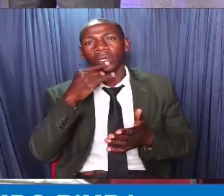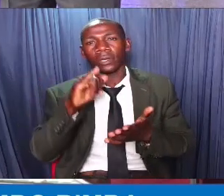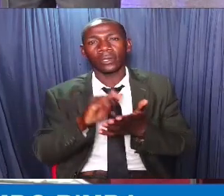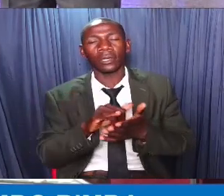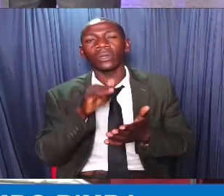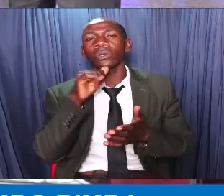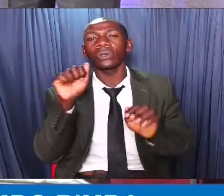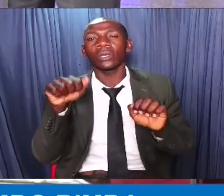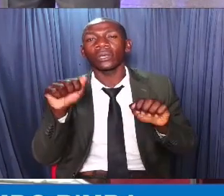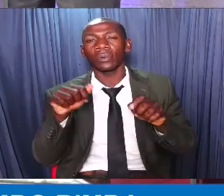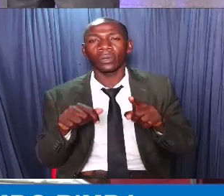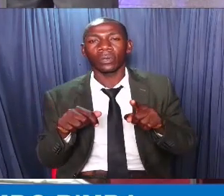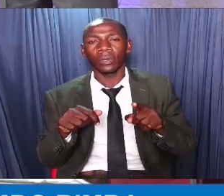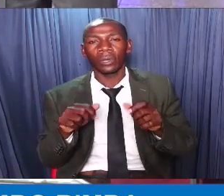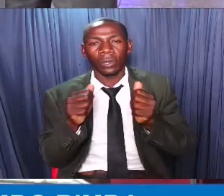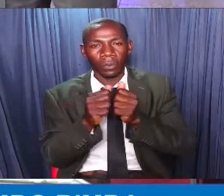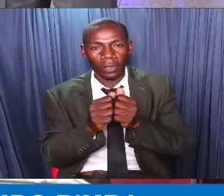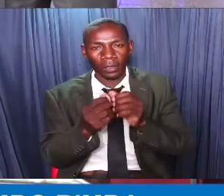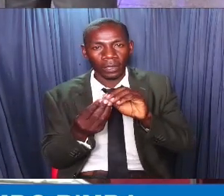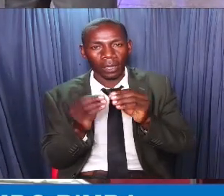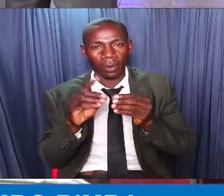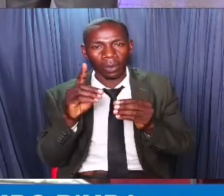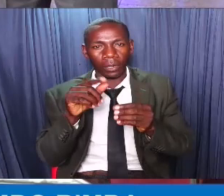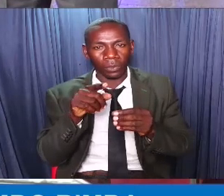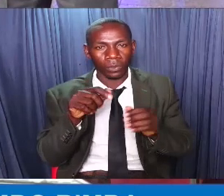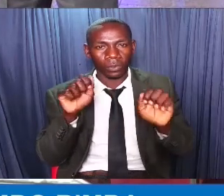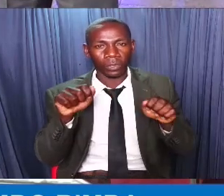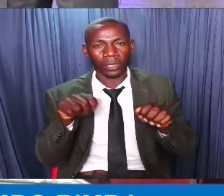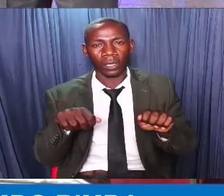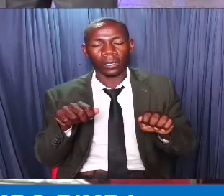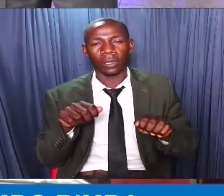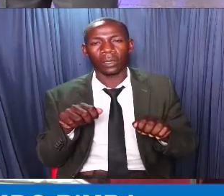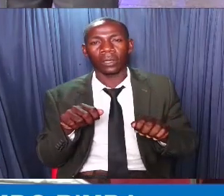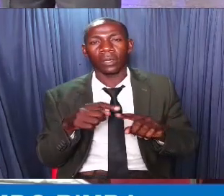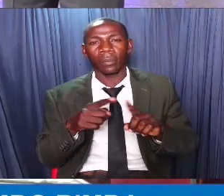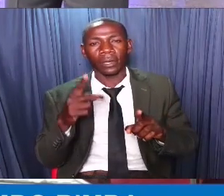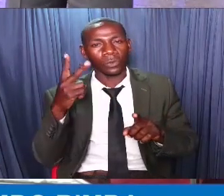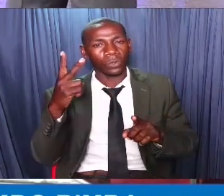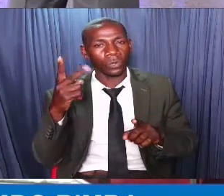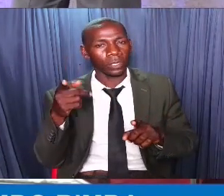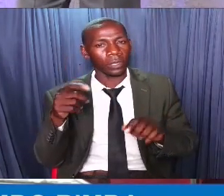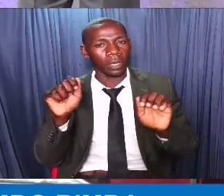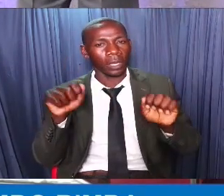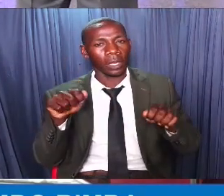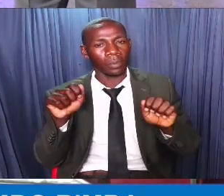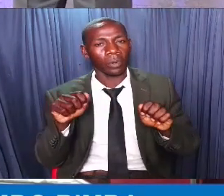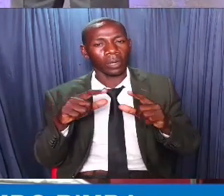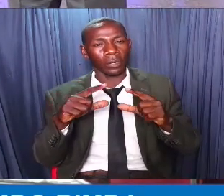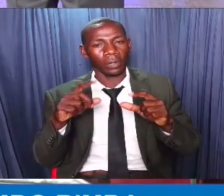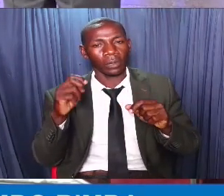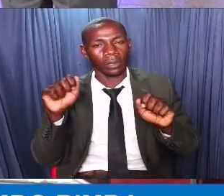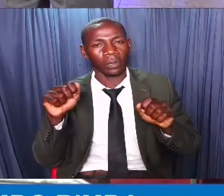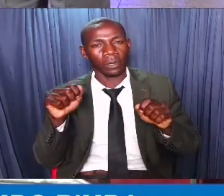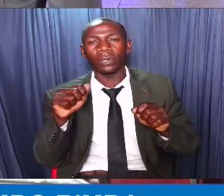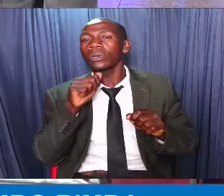uwezi. Has told me you are not able. Pamoja na grade 1 wewe. Together with grade 1 you are not able. Lakini imeniambia wewe grade 2 anaweza. But he has told me one with grade 2 is able to work.